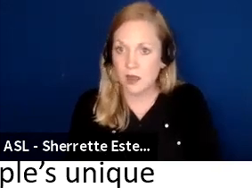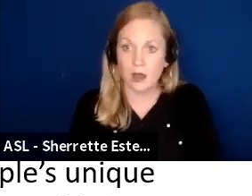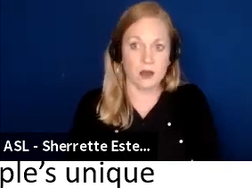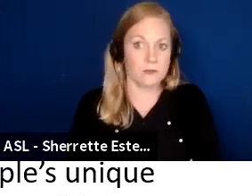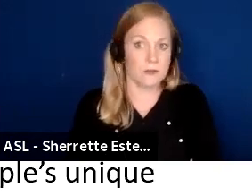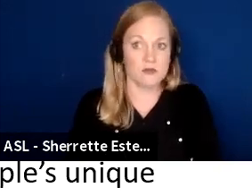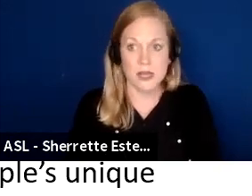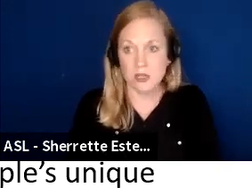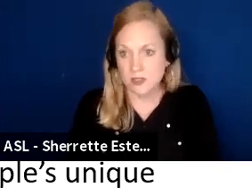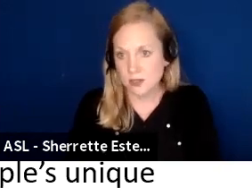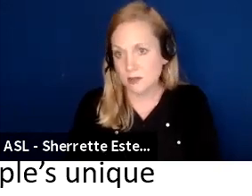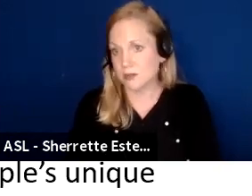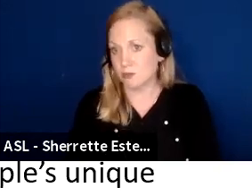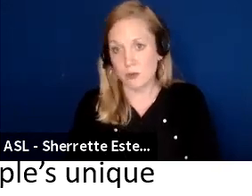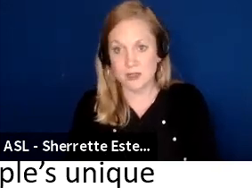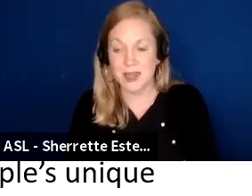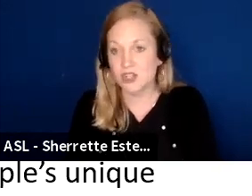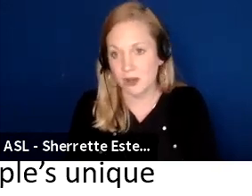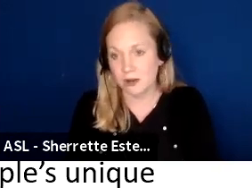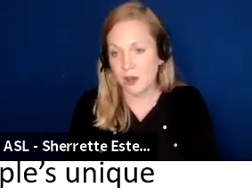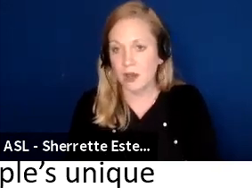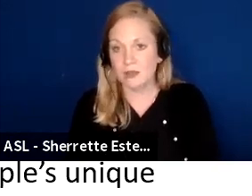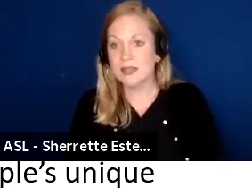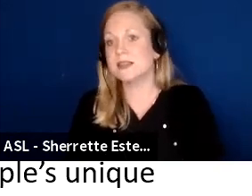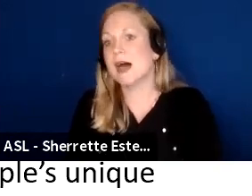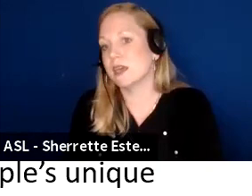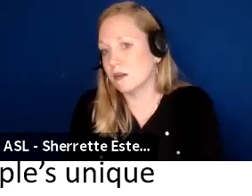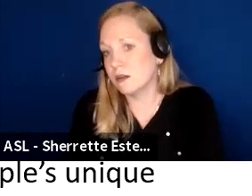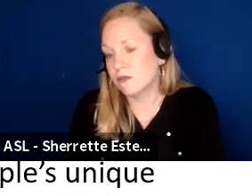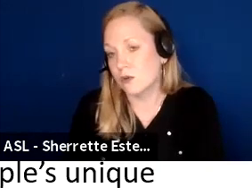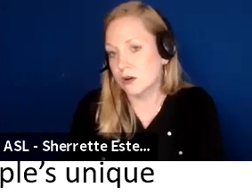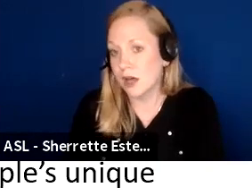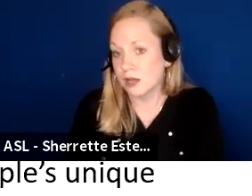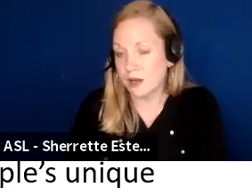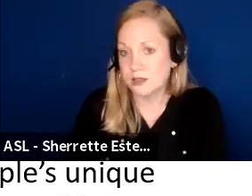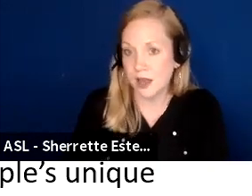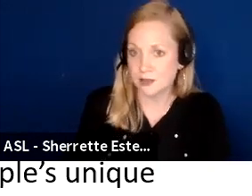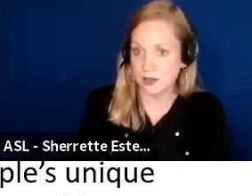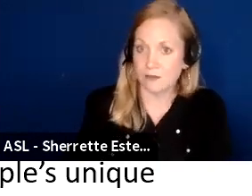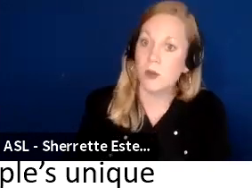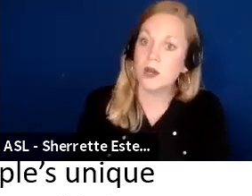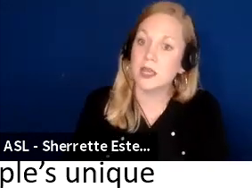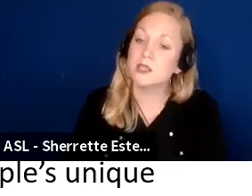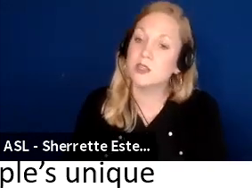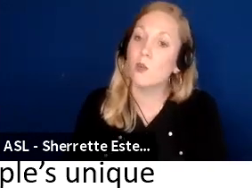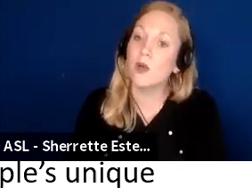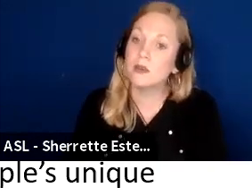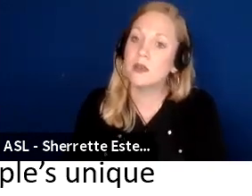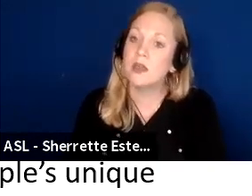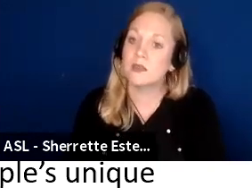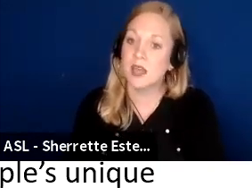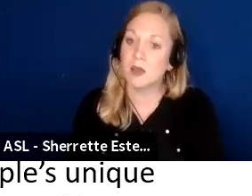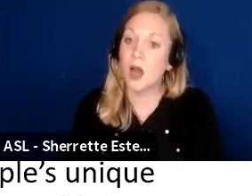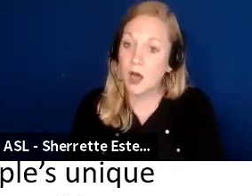meetings, government agencies, representation. That's lacking for a lot of us as the deaf community. And so